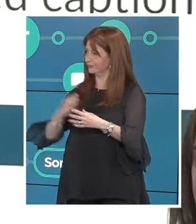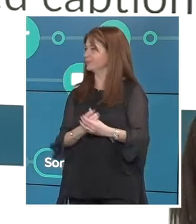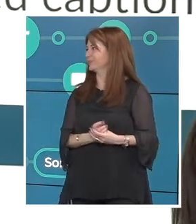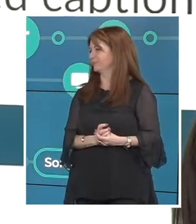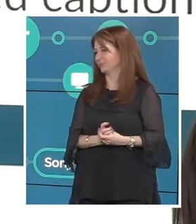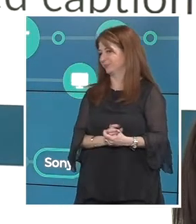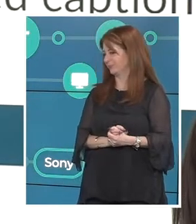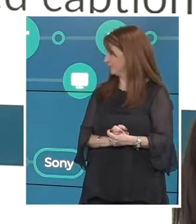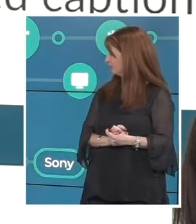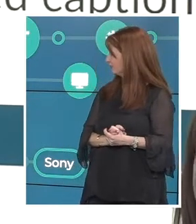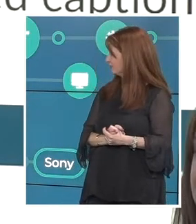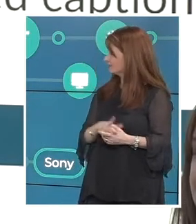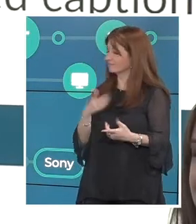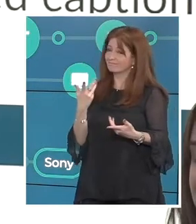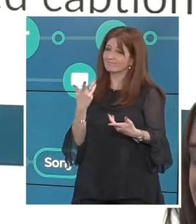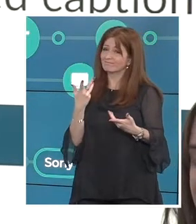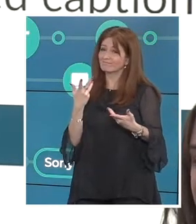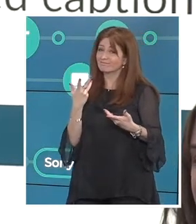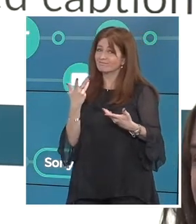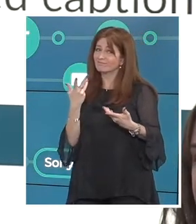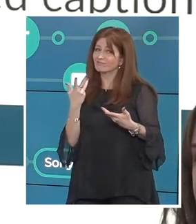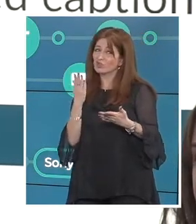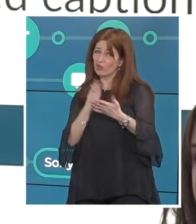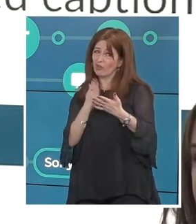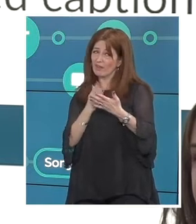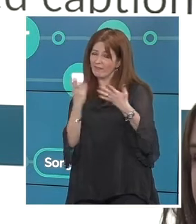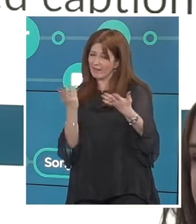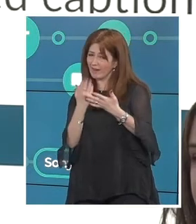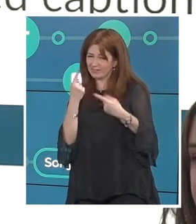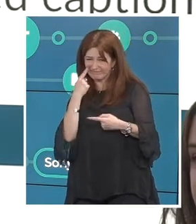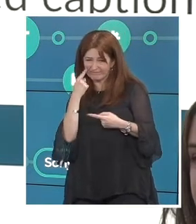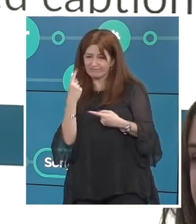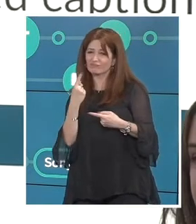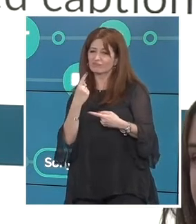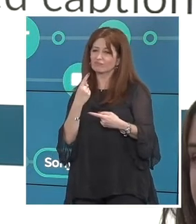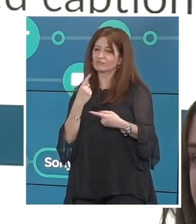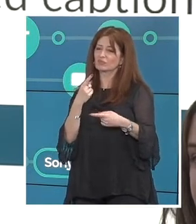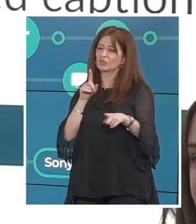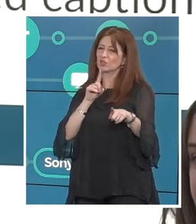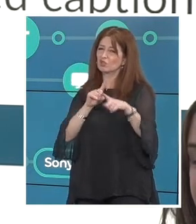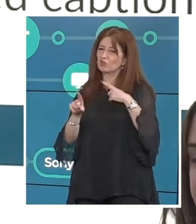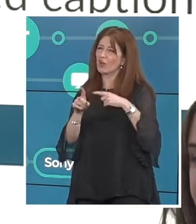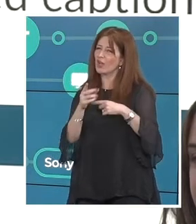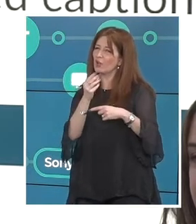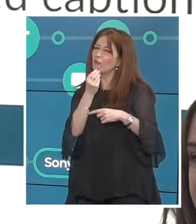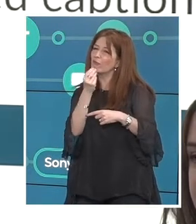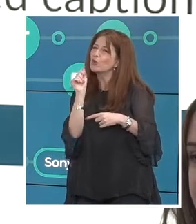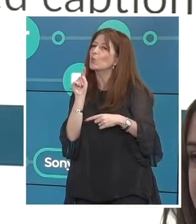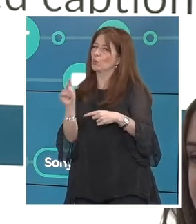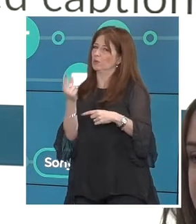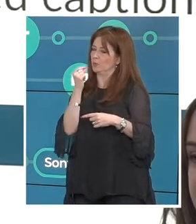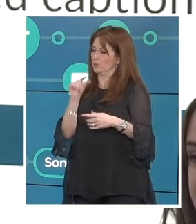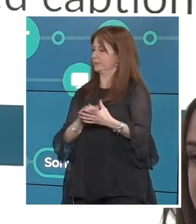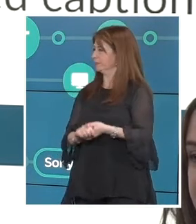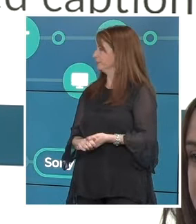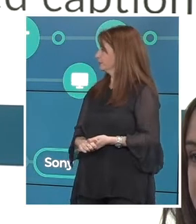But yeah, I would encourage you to sort of listen to your tweets using a screen reader if possible. The